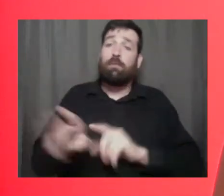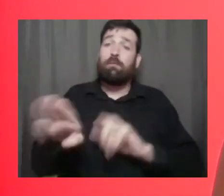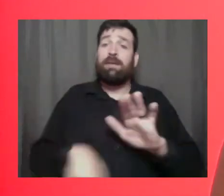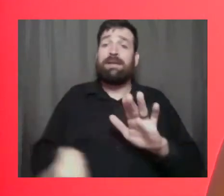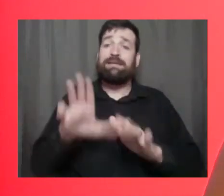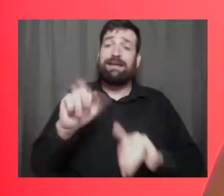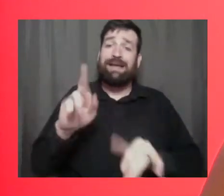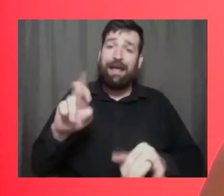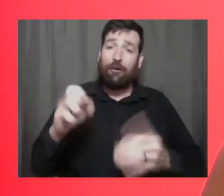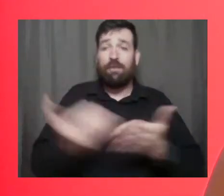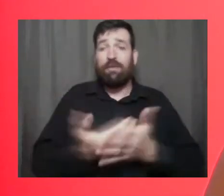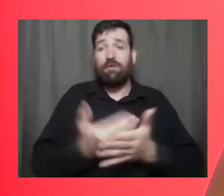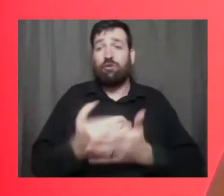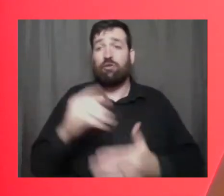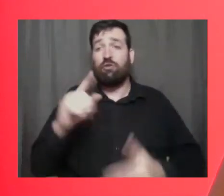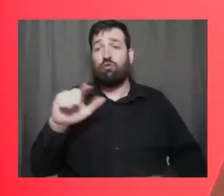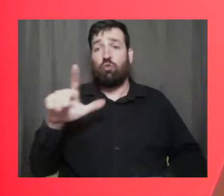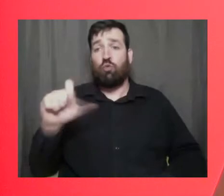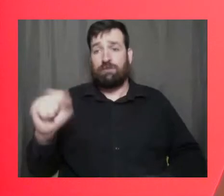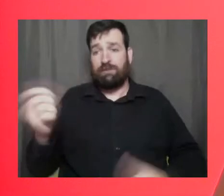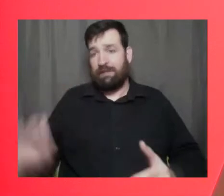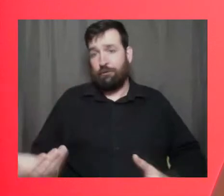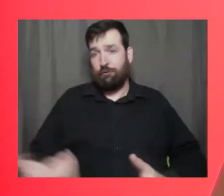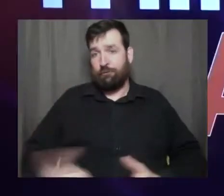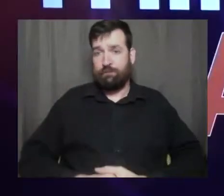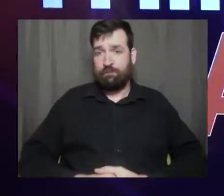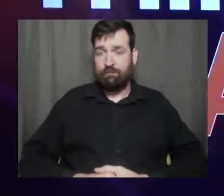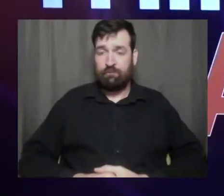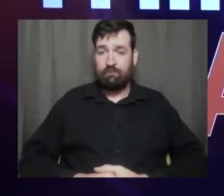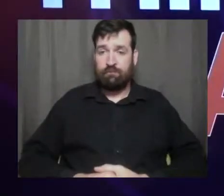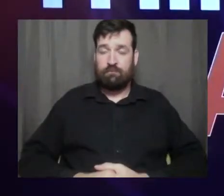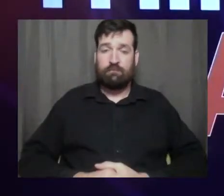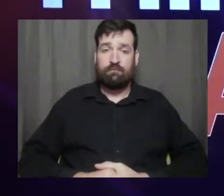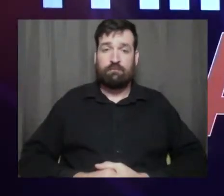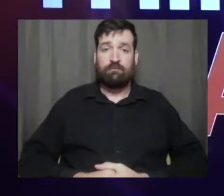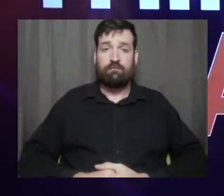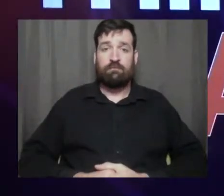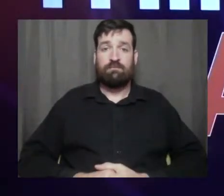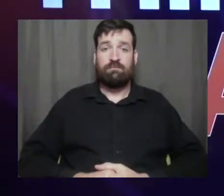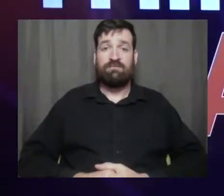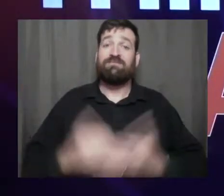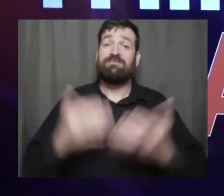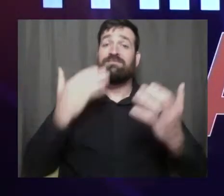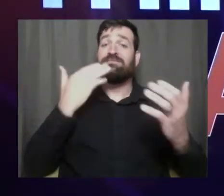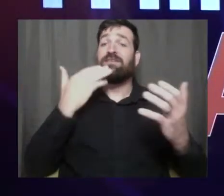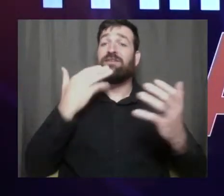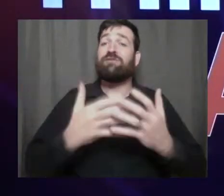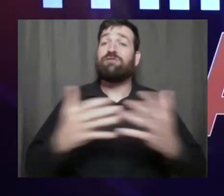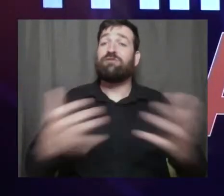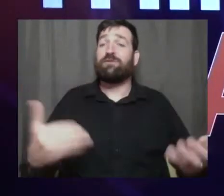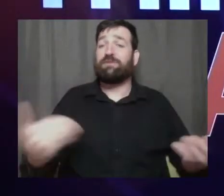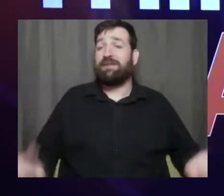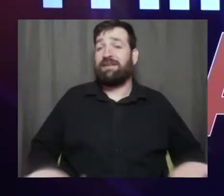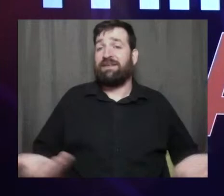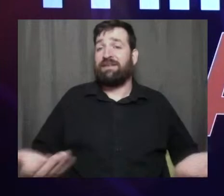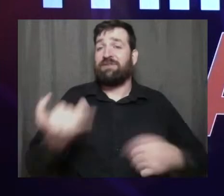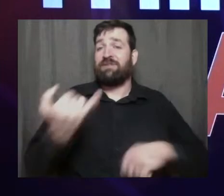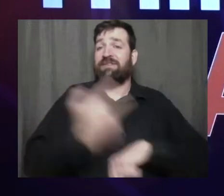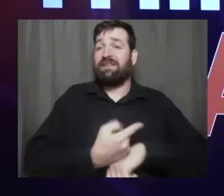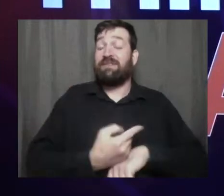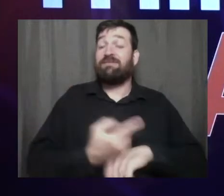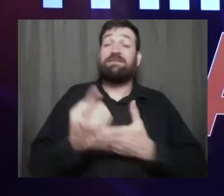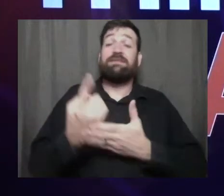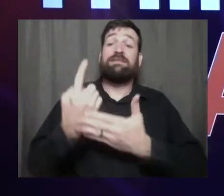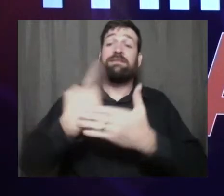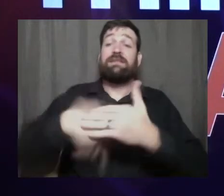tools and things we have here at the health system through your health journey. Thank you so much for being with us today. Next week on